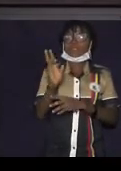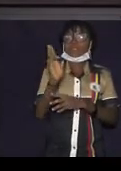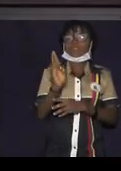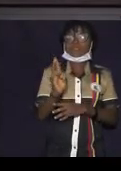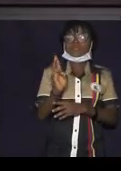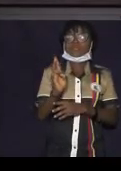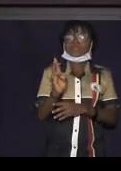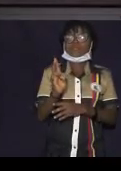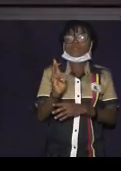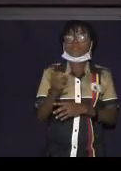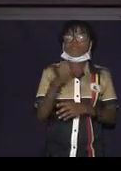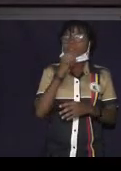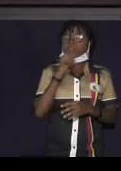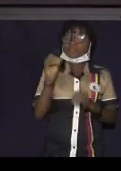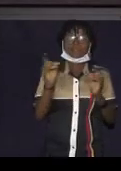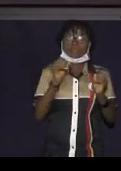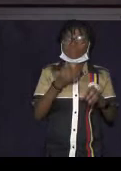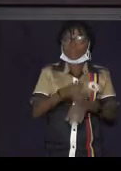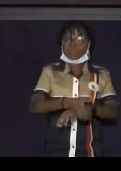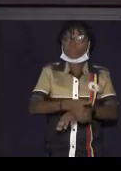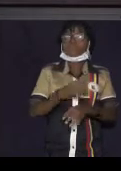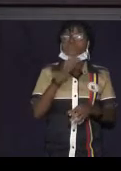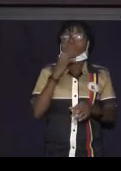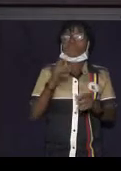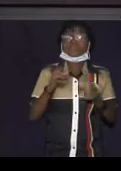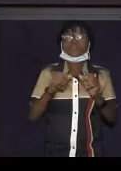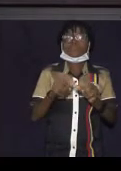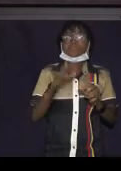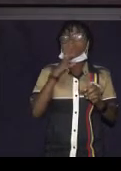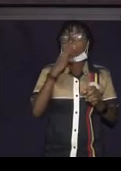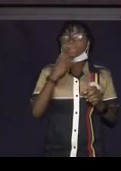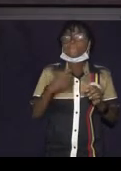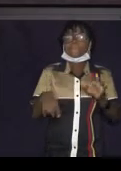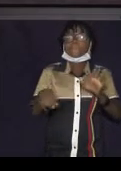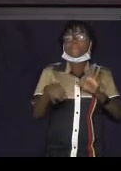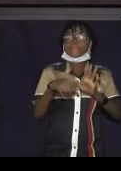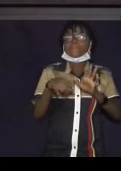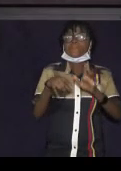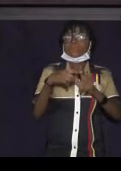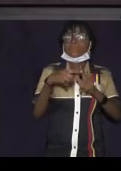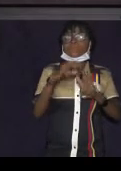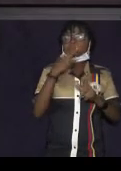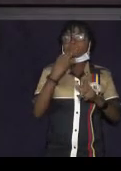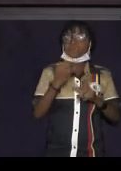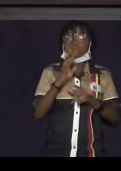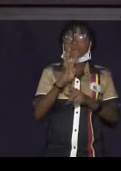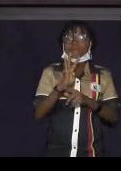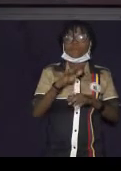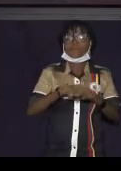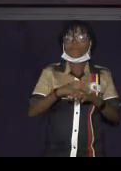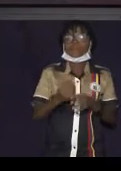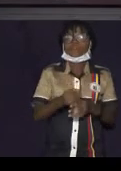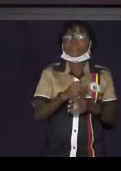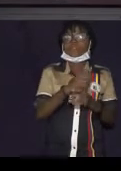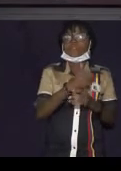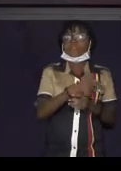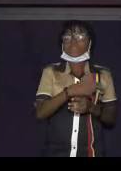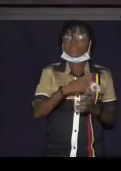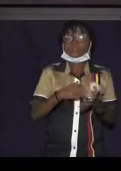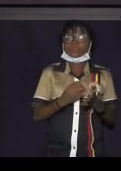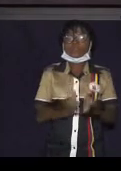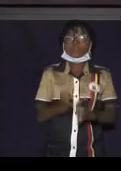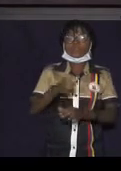is positive and it did not cross, so it will still be positive. But 4 was on the left. Now it is going to